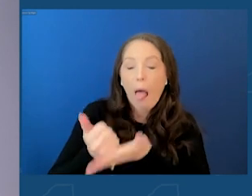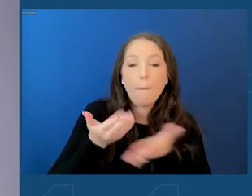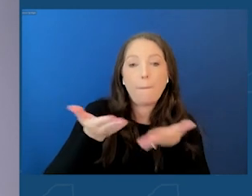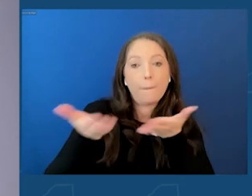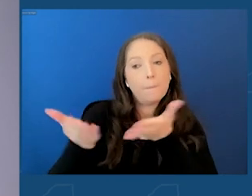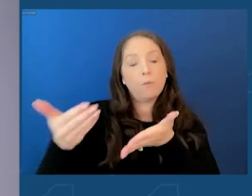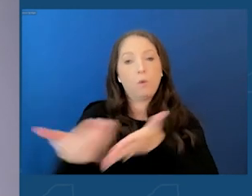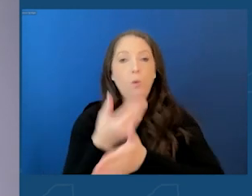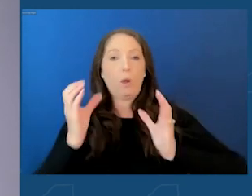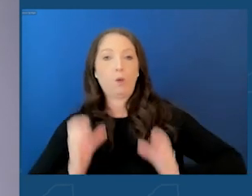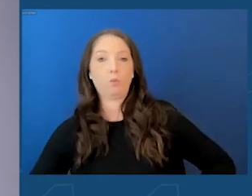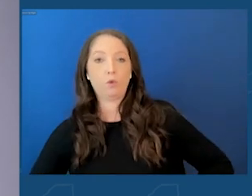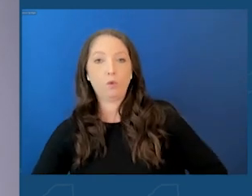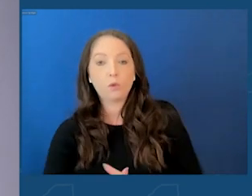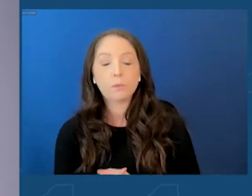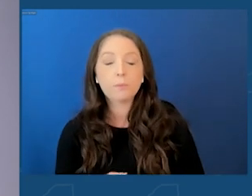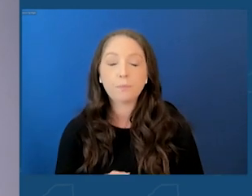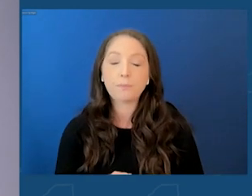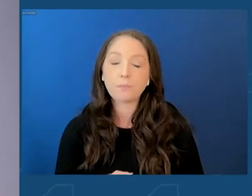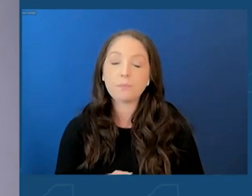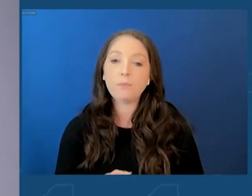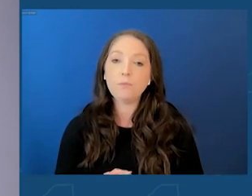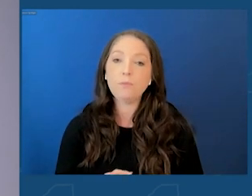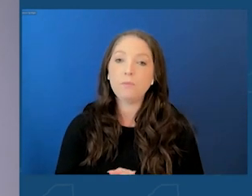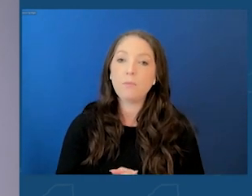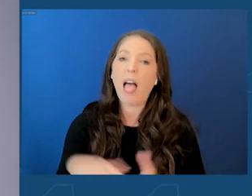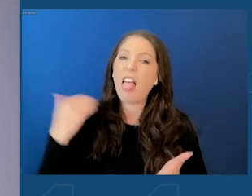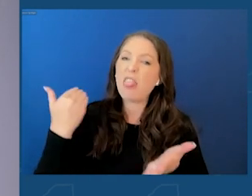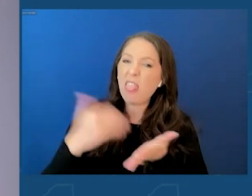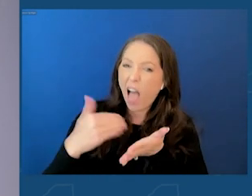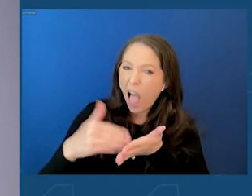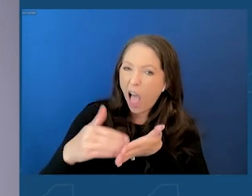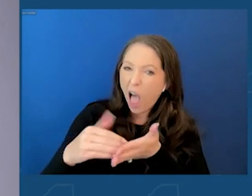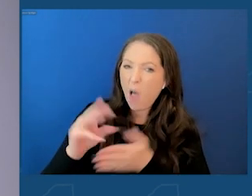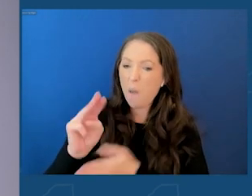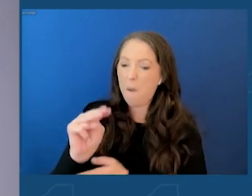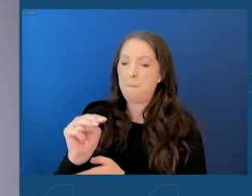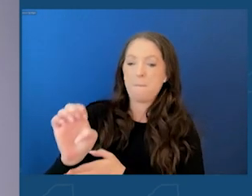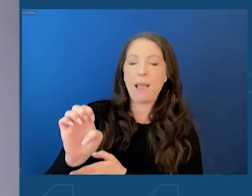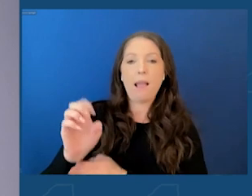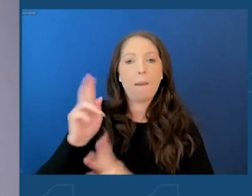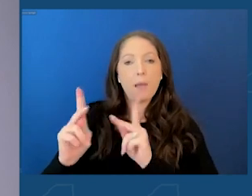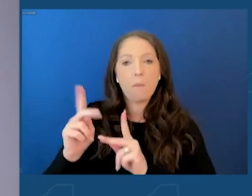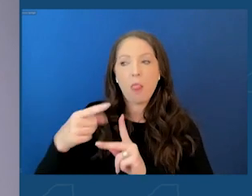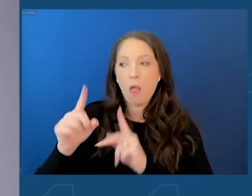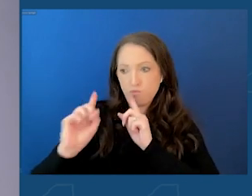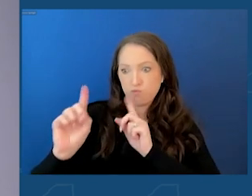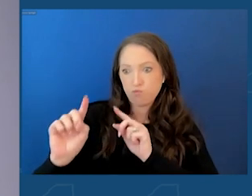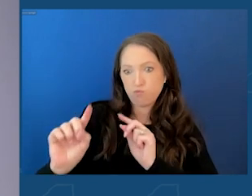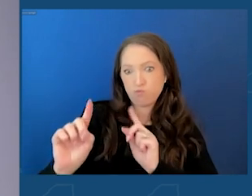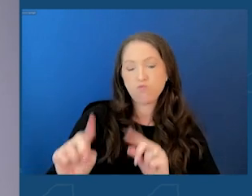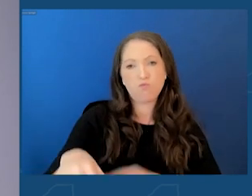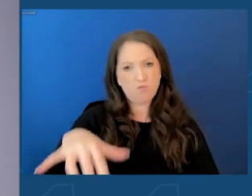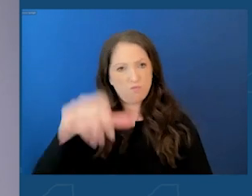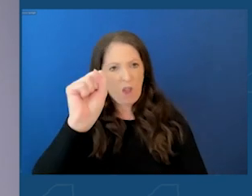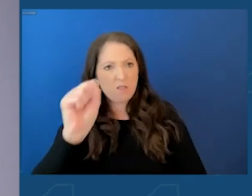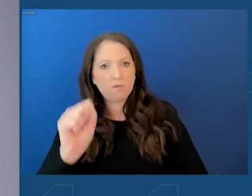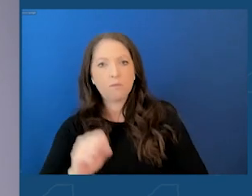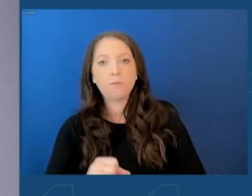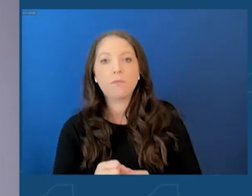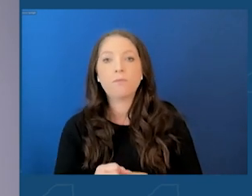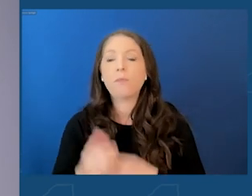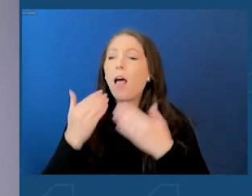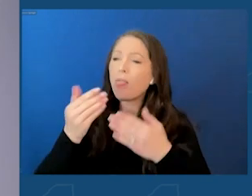state. Thousands of Maine people answered the call in a very short time. And thanks to them, thanks to